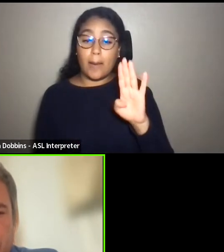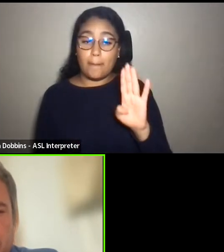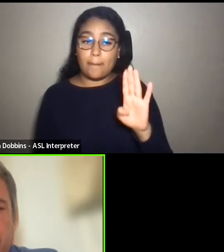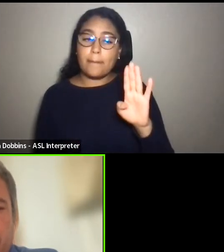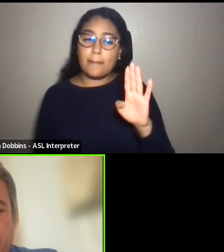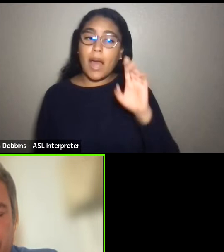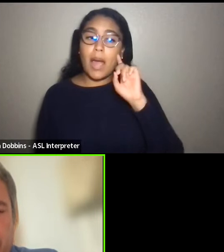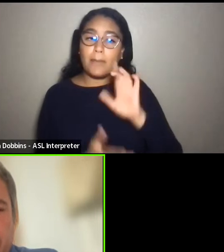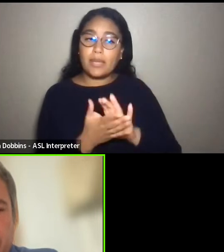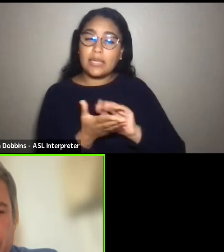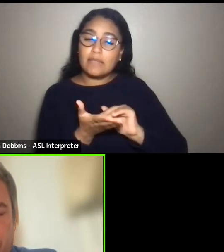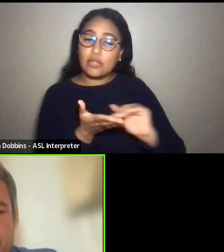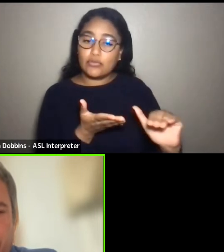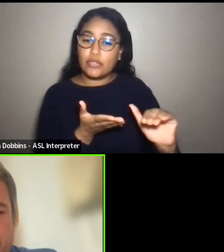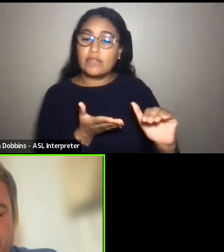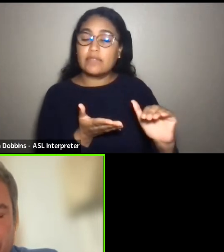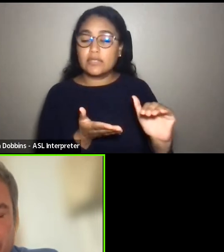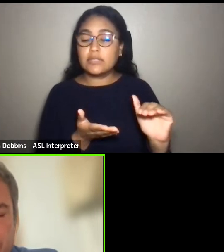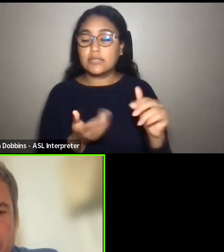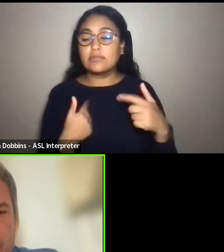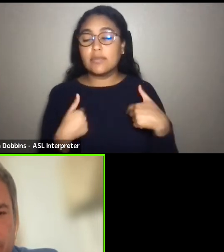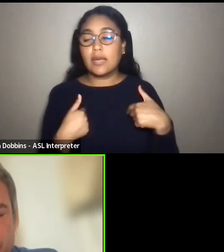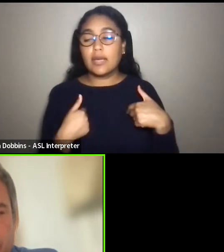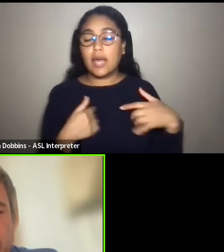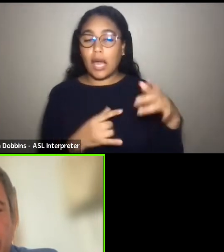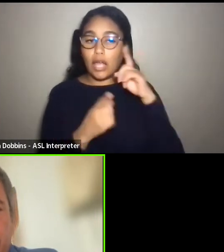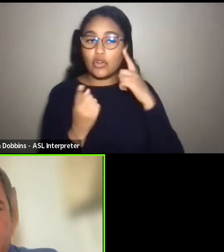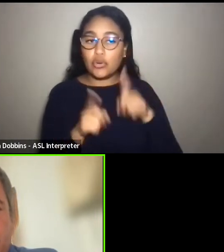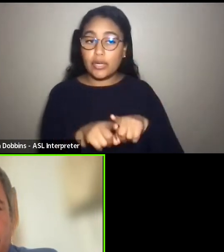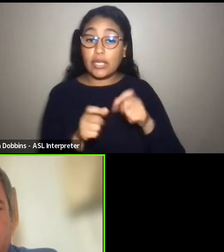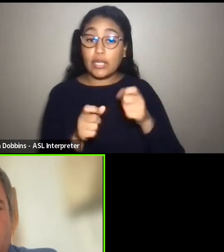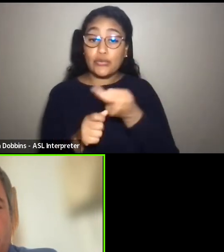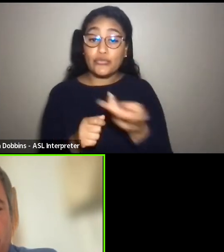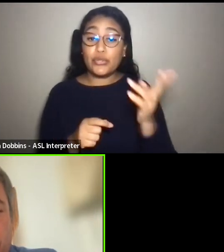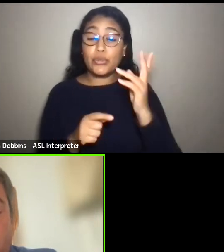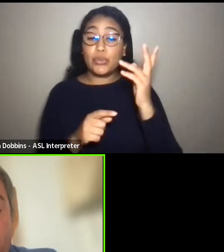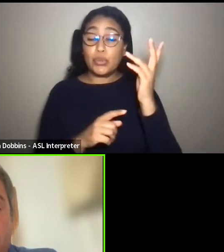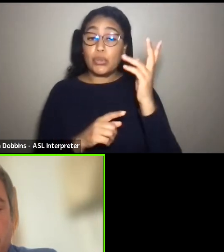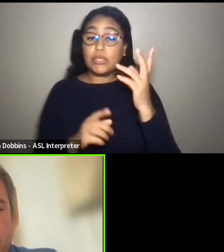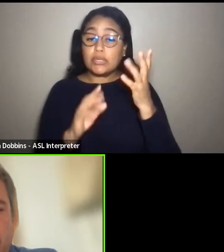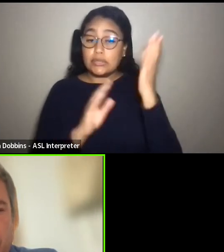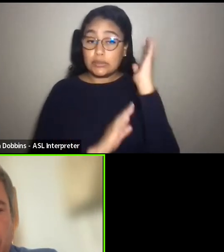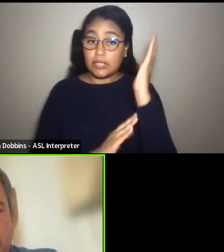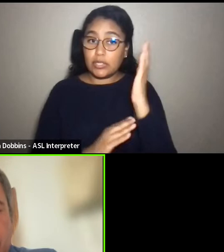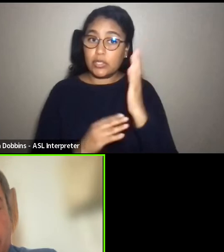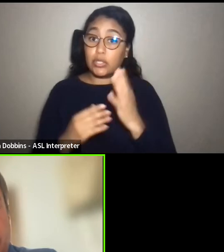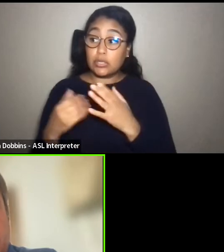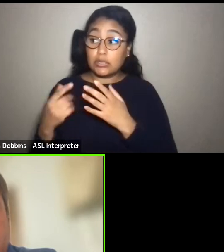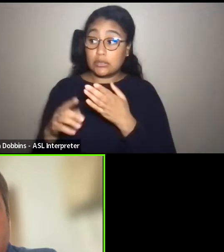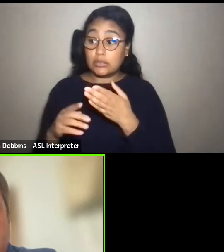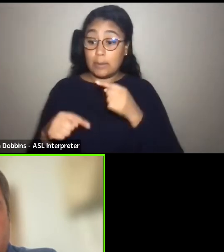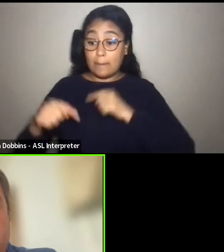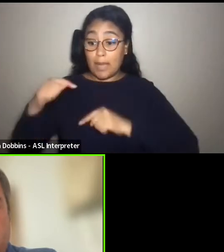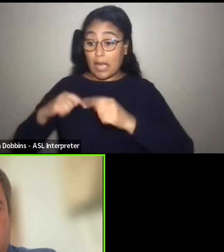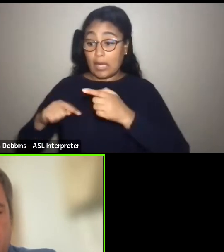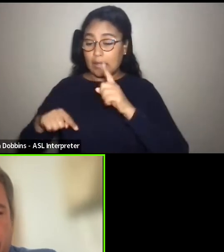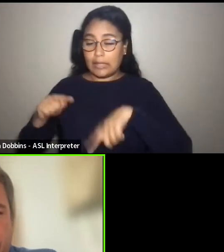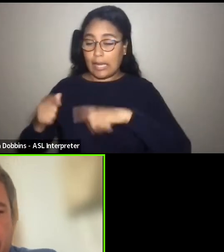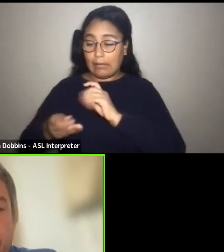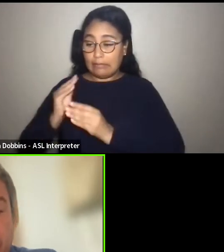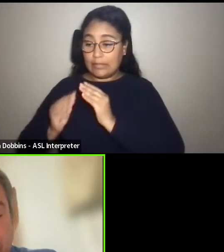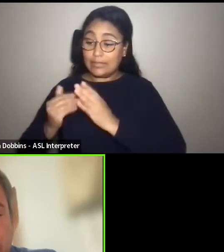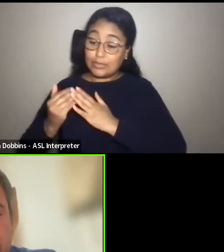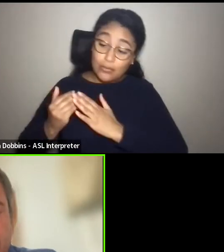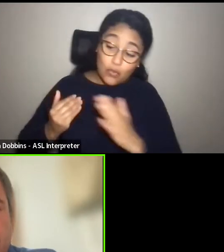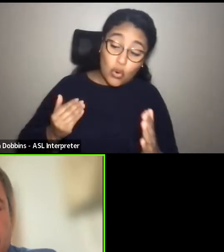grace. And I believe in several of the speakers of what they said about we're moving forward and making sure that we are seen and that we are safe,